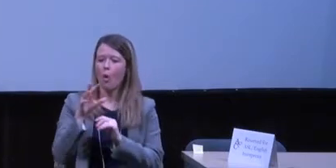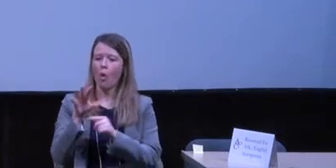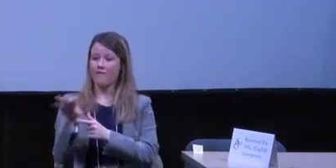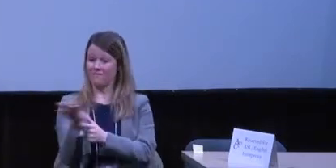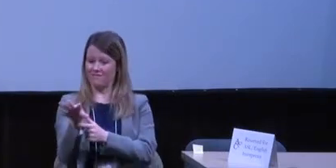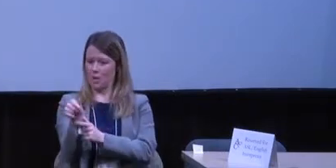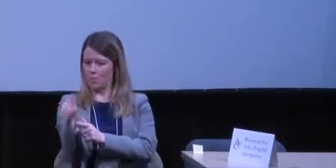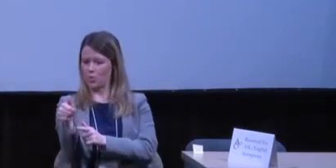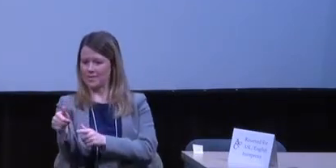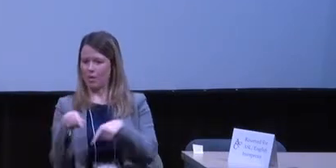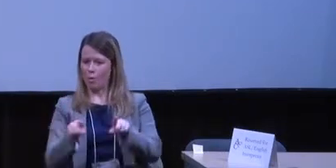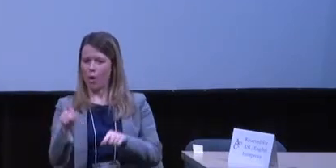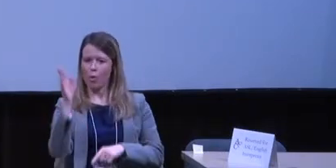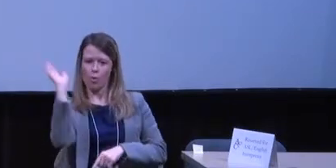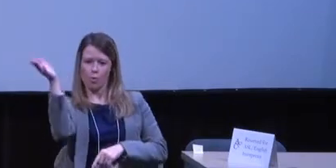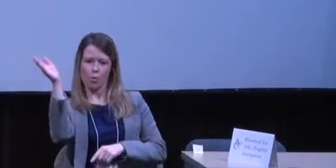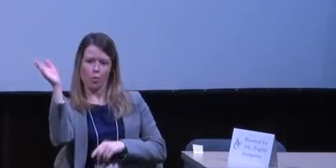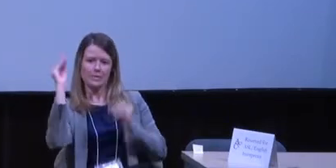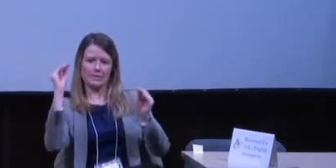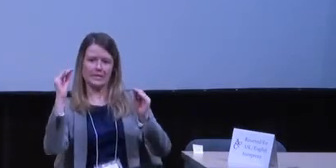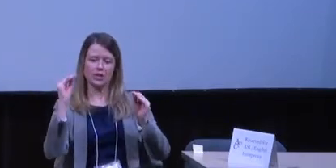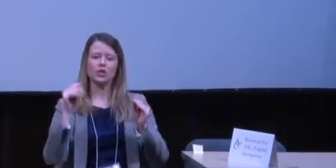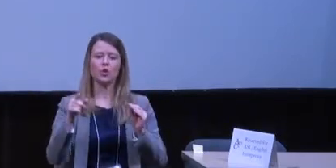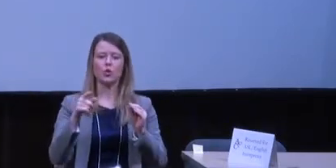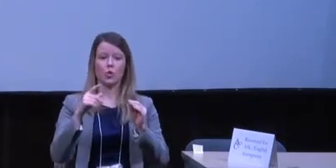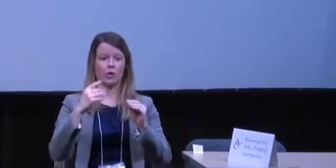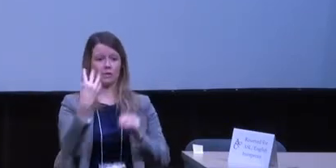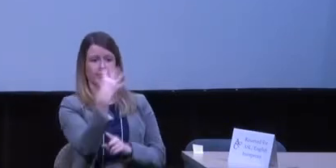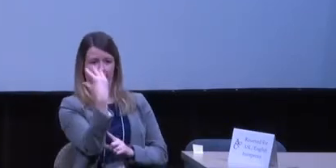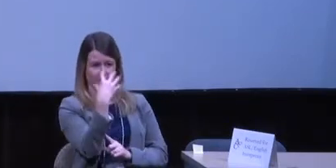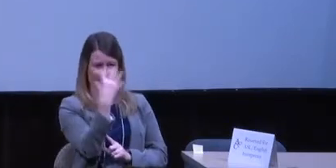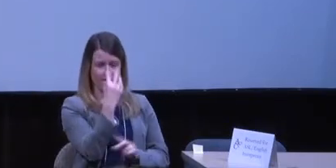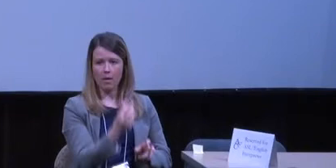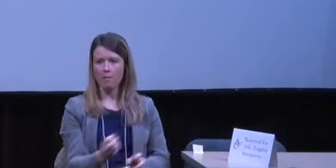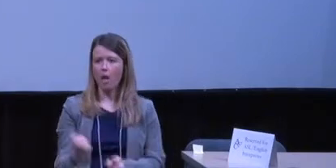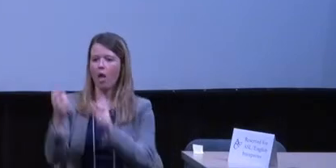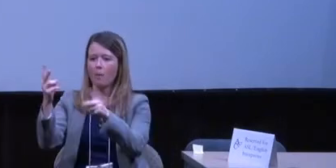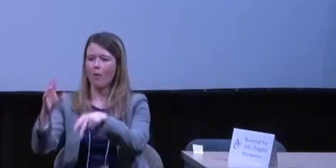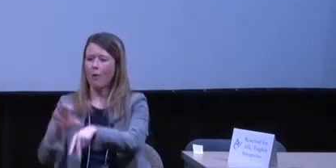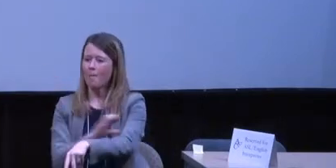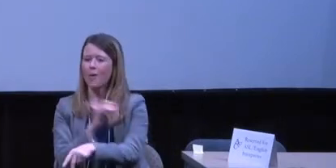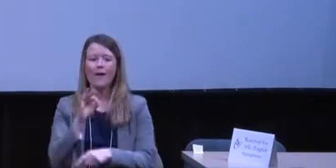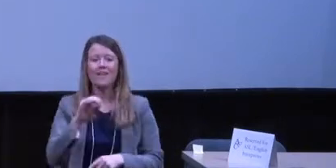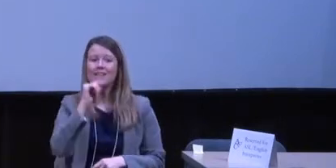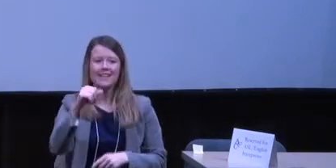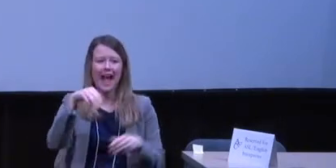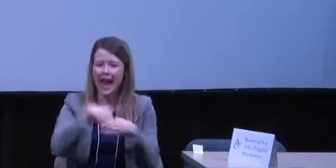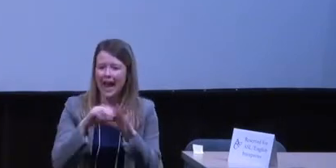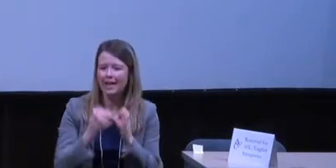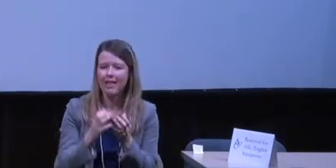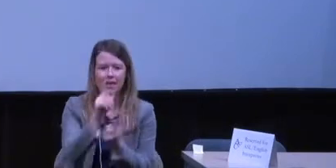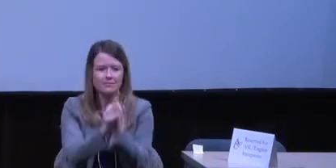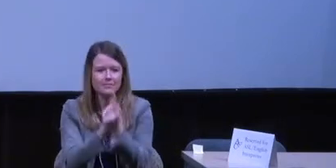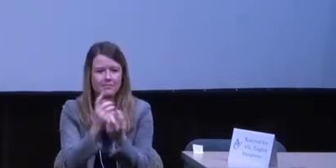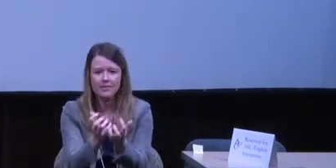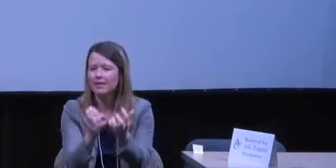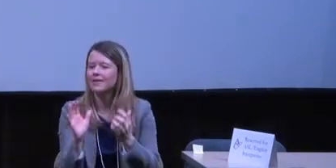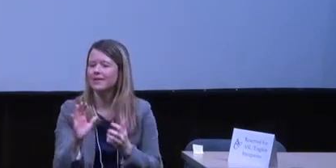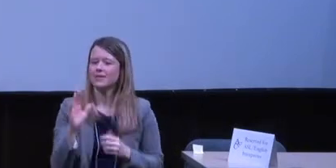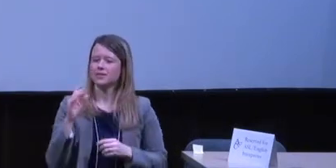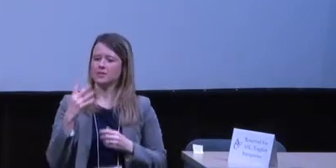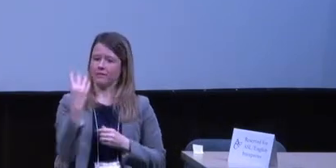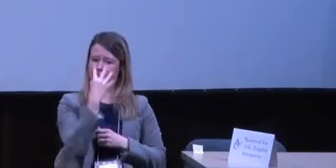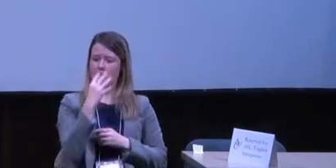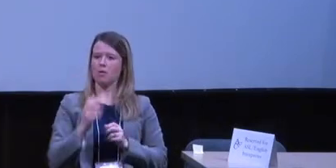giving a lecture. Maybe you do a lecture and upload it if you're not meeting face-to-face. We also do a lot